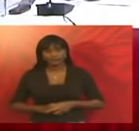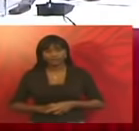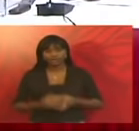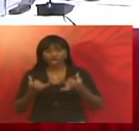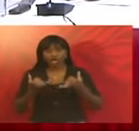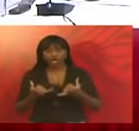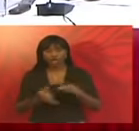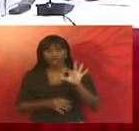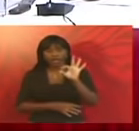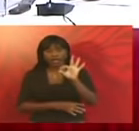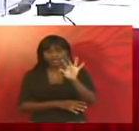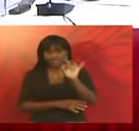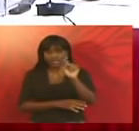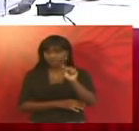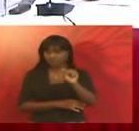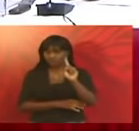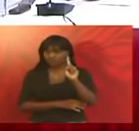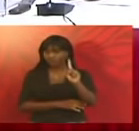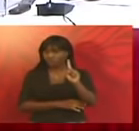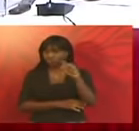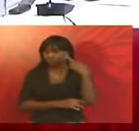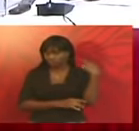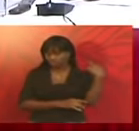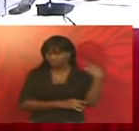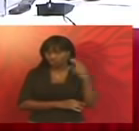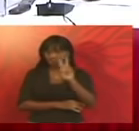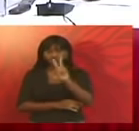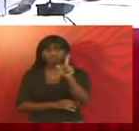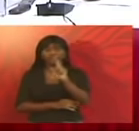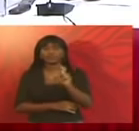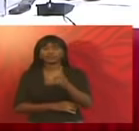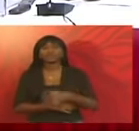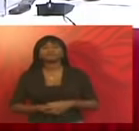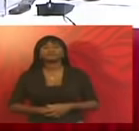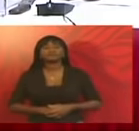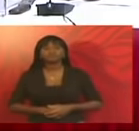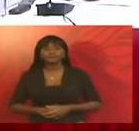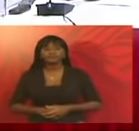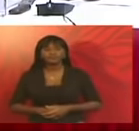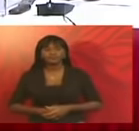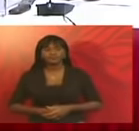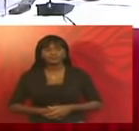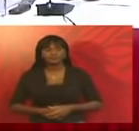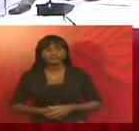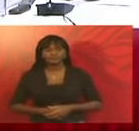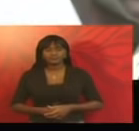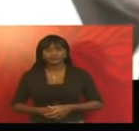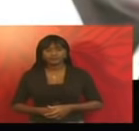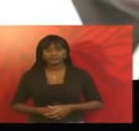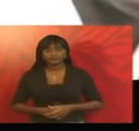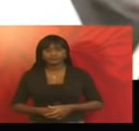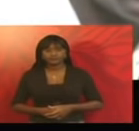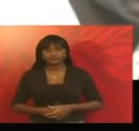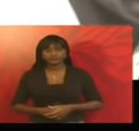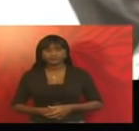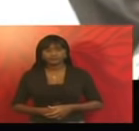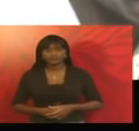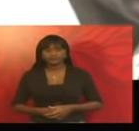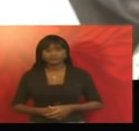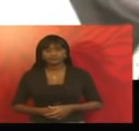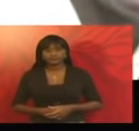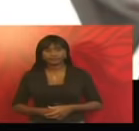to 98.1 for your two questions. And a very good morning to you, Mr. Alexander, and